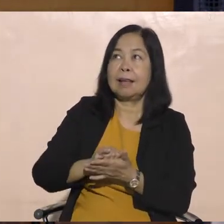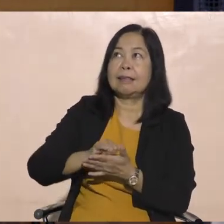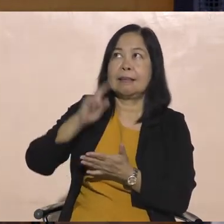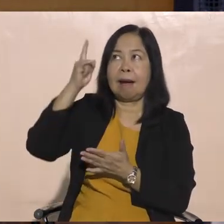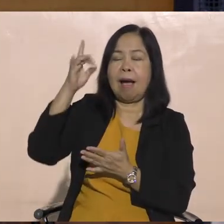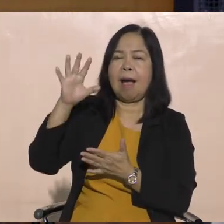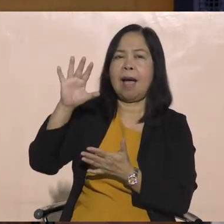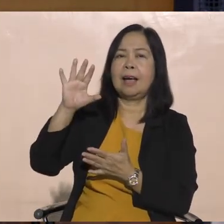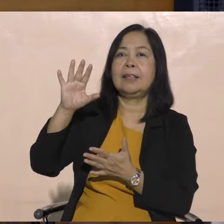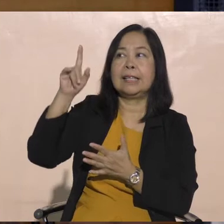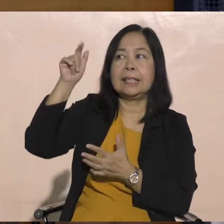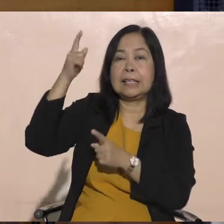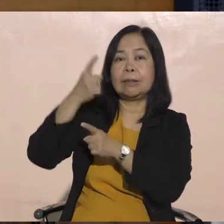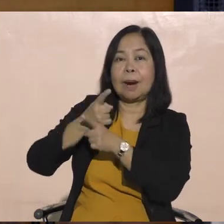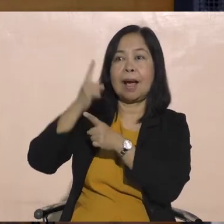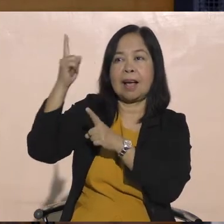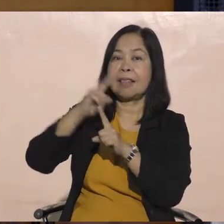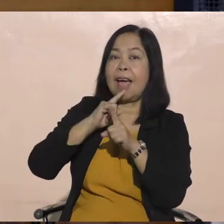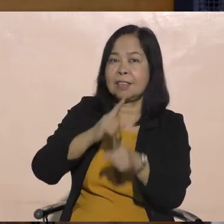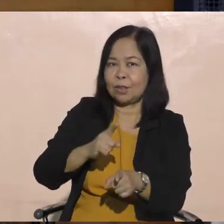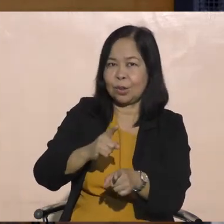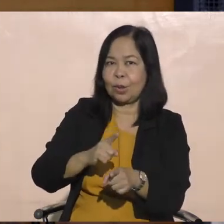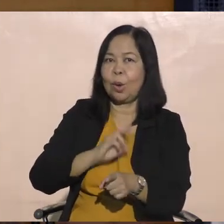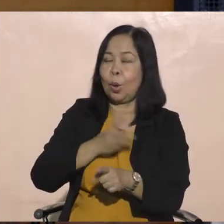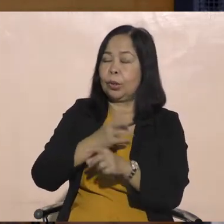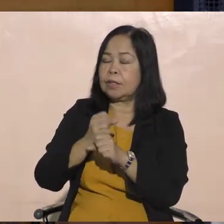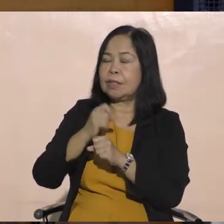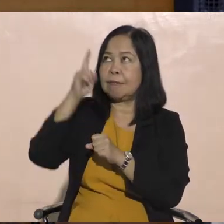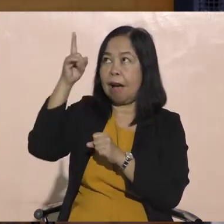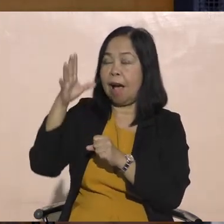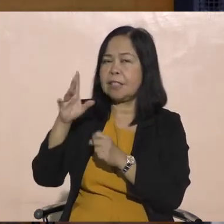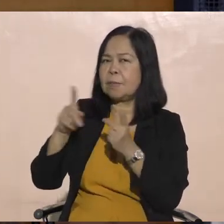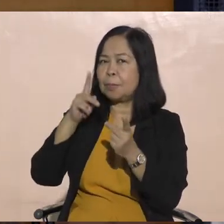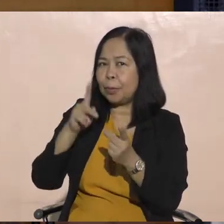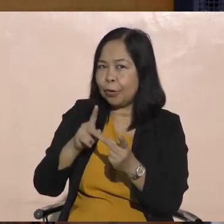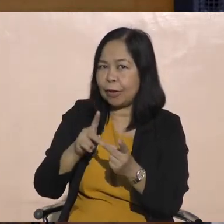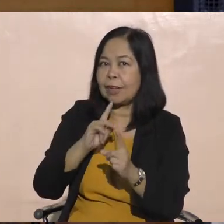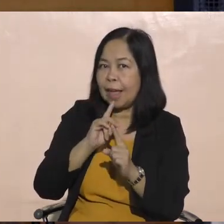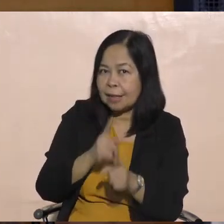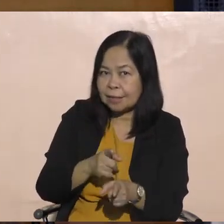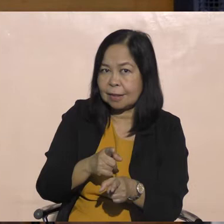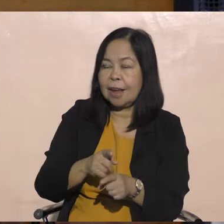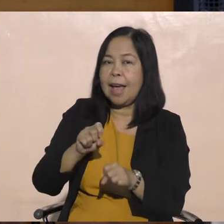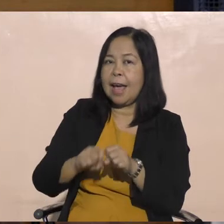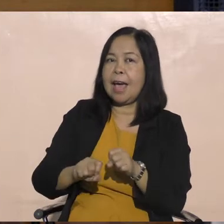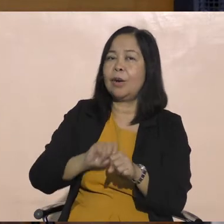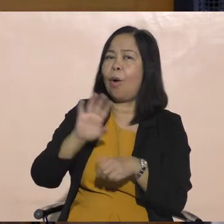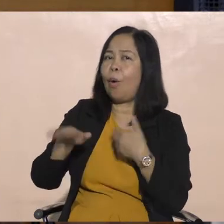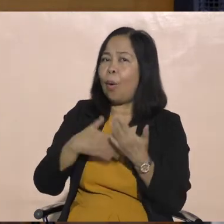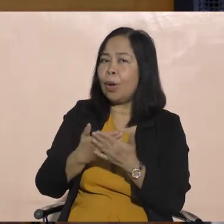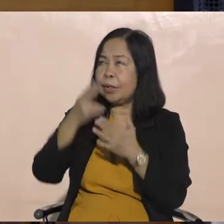ug tanang mga pagdaig. Amen. Hallelujah. Ingon siya in verse 4, John chapter 11, Jesus said to his disciples,